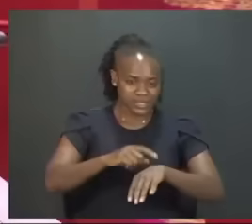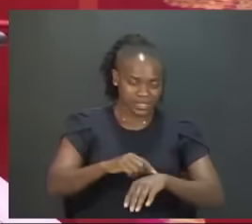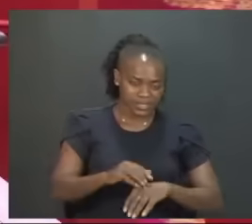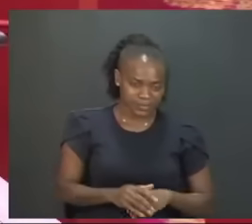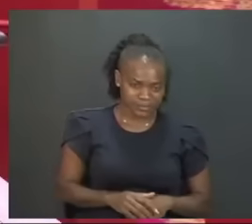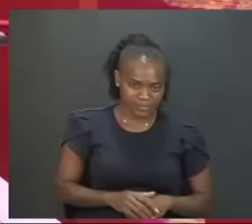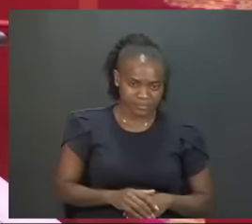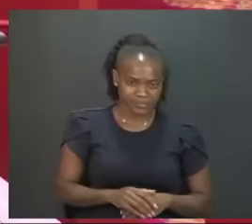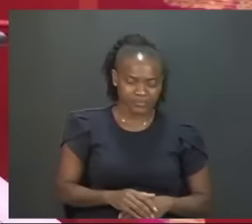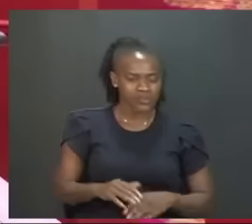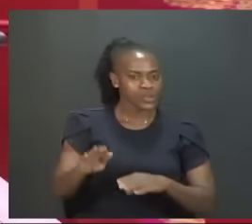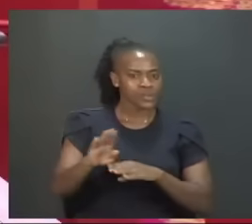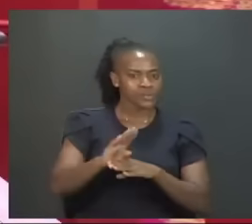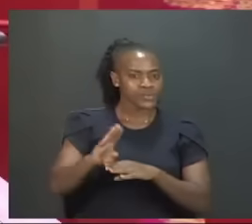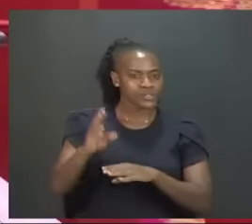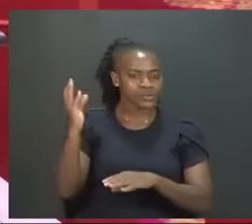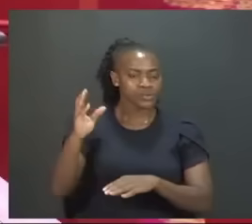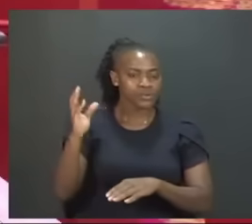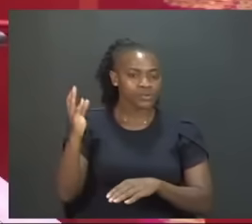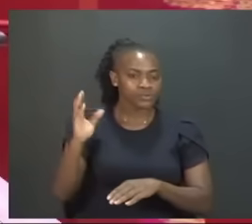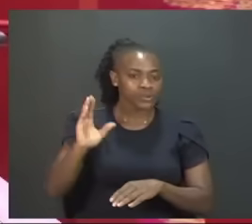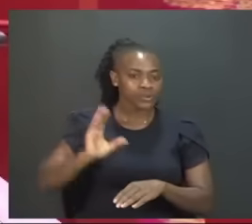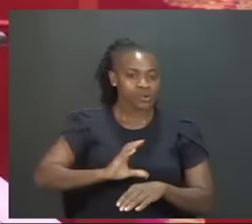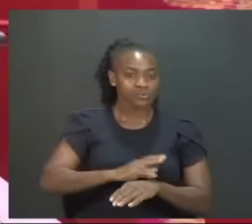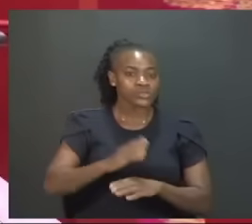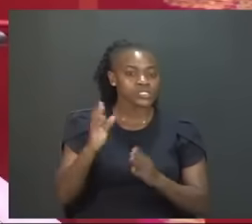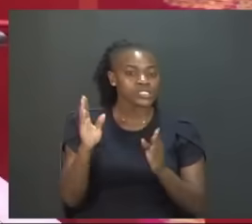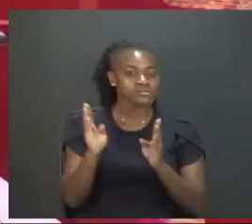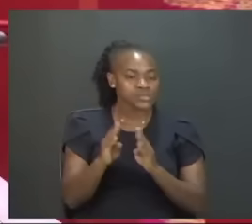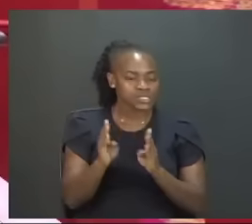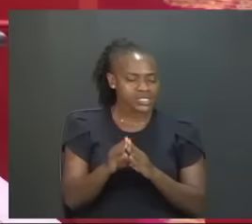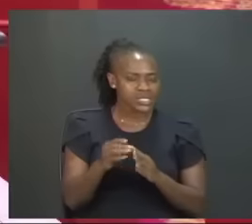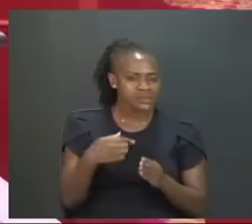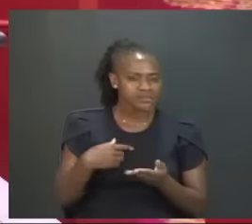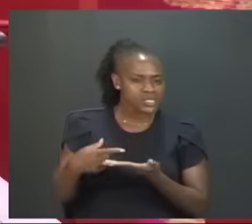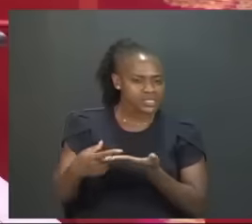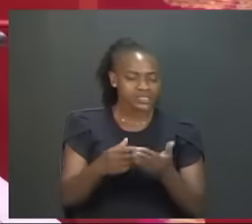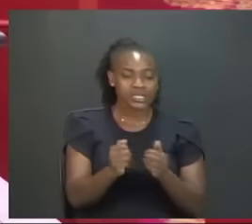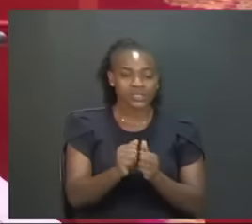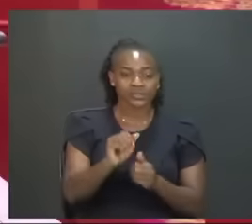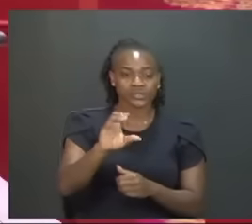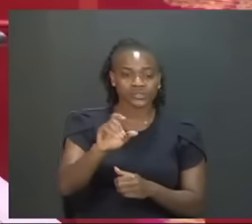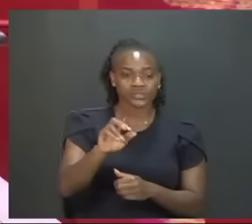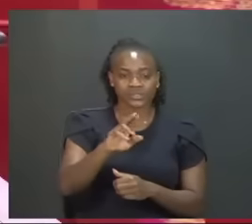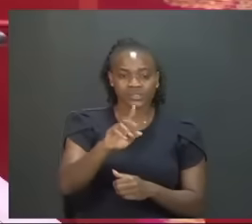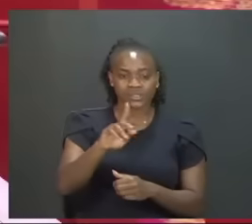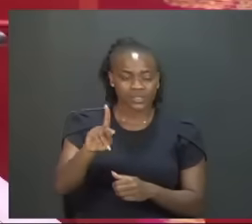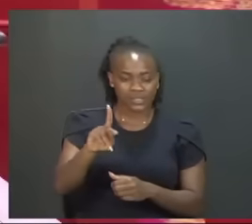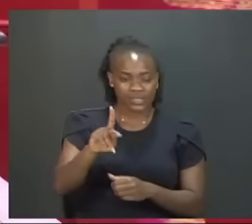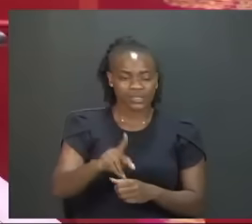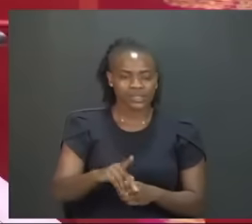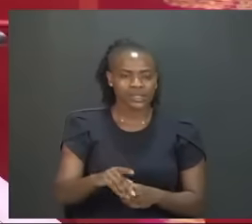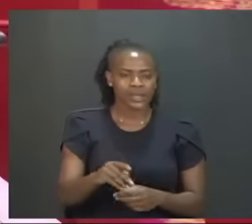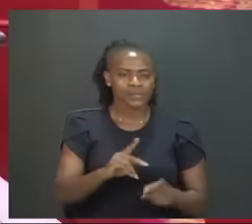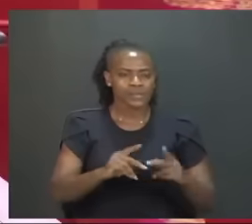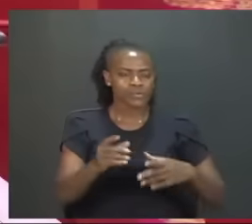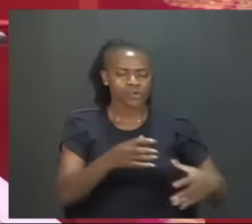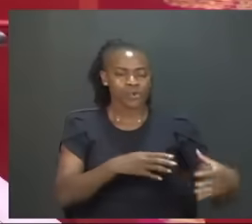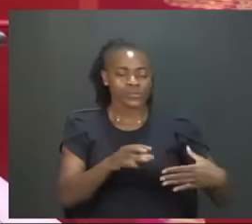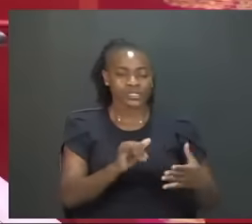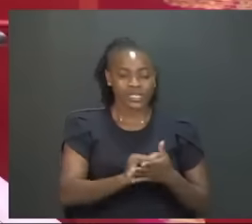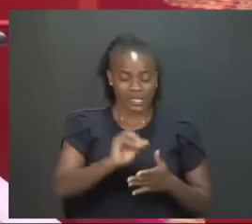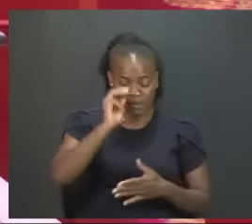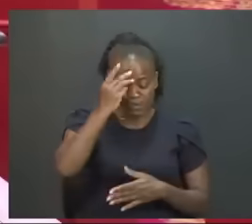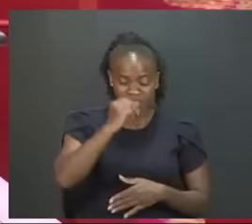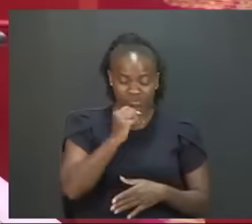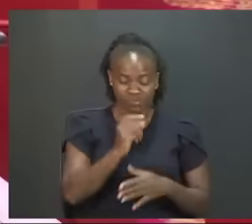meeting, I raised the issue with the clerks that there is complaint in the chamber that ministers don't show